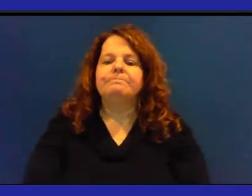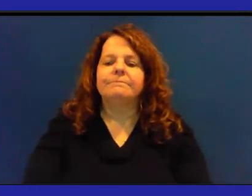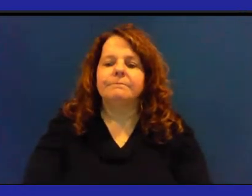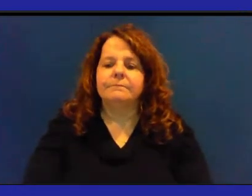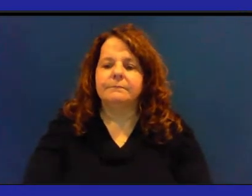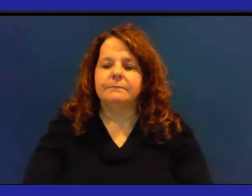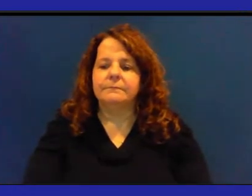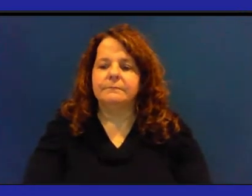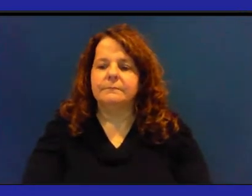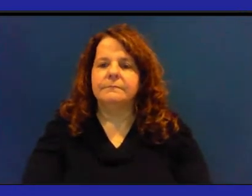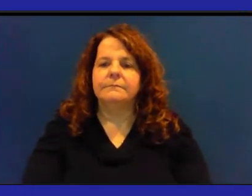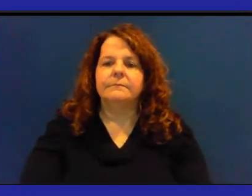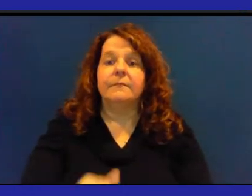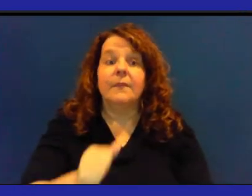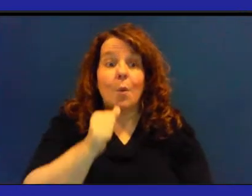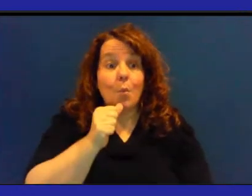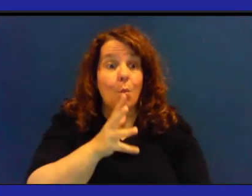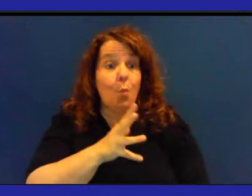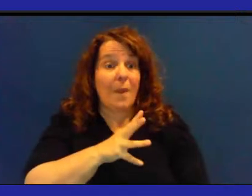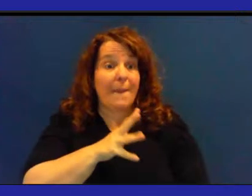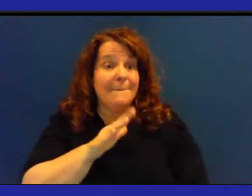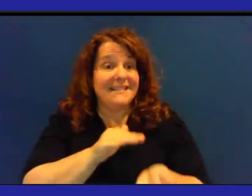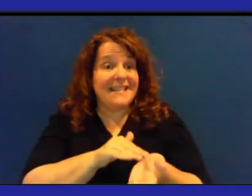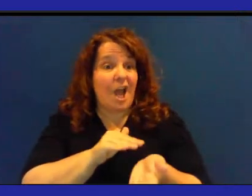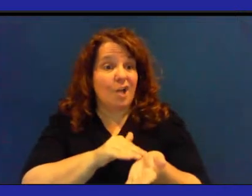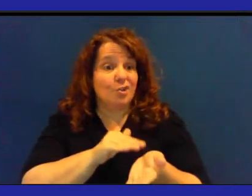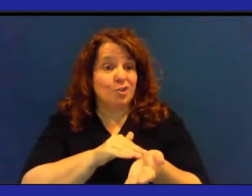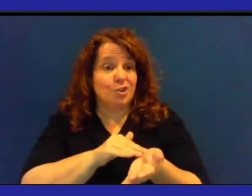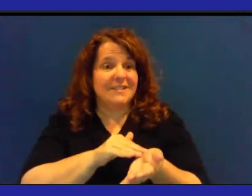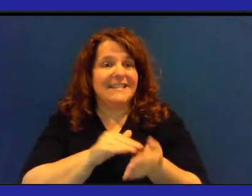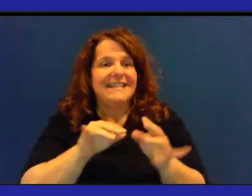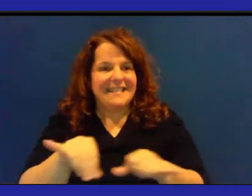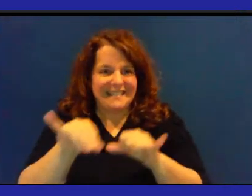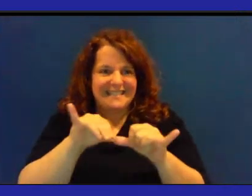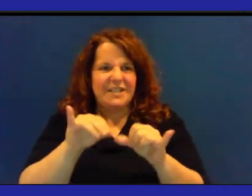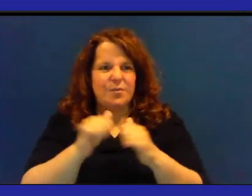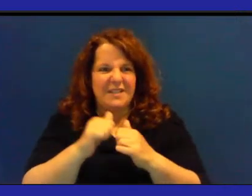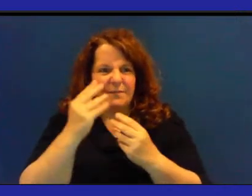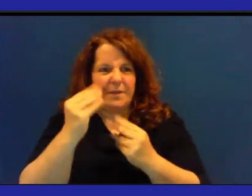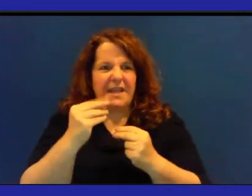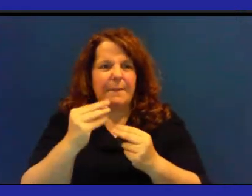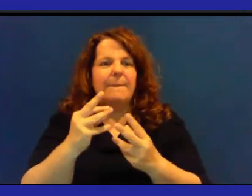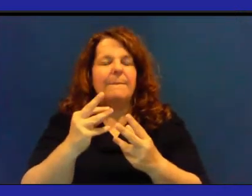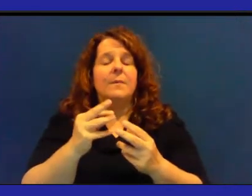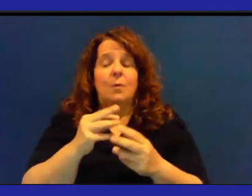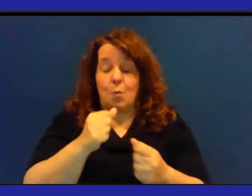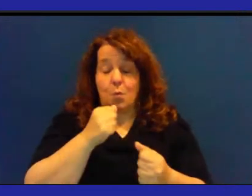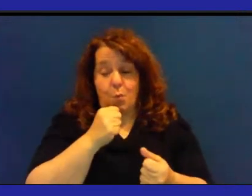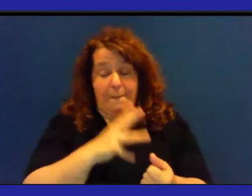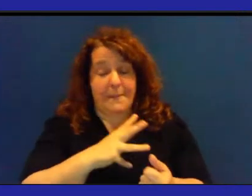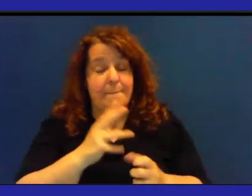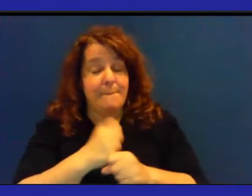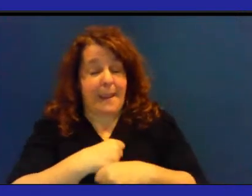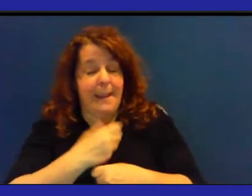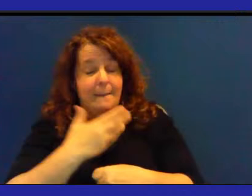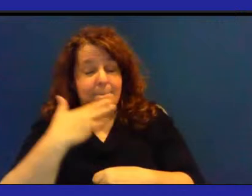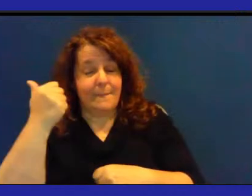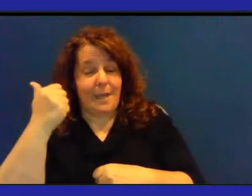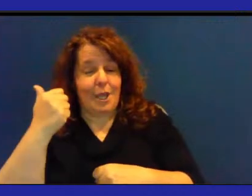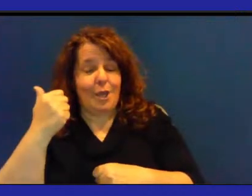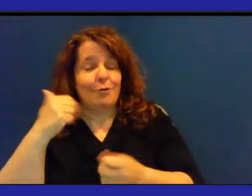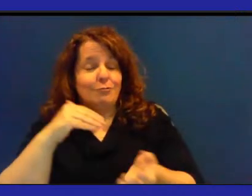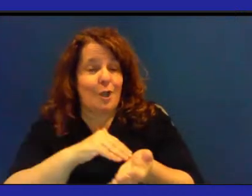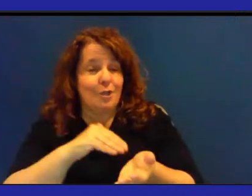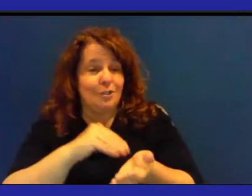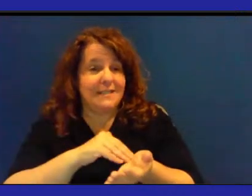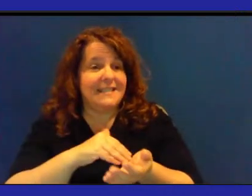things is that women doctors, probably consistent with the data showing women make better doctors, spend more time on Epic, which